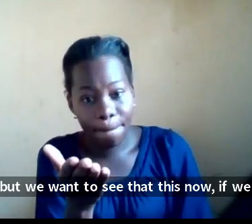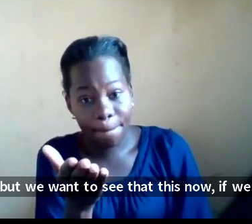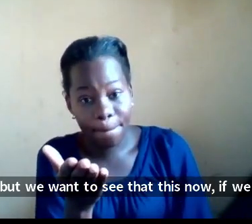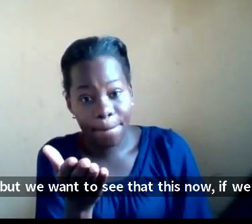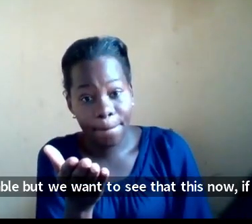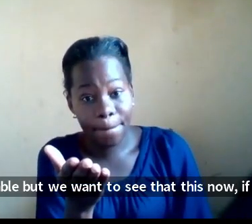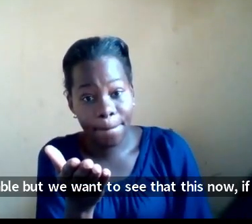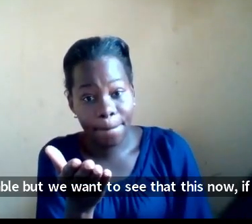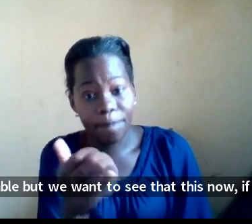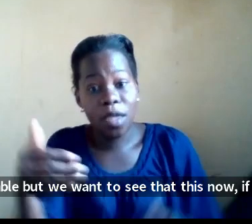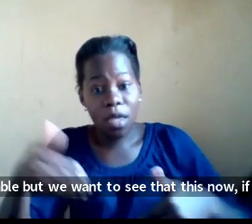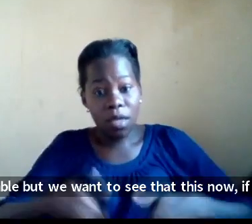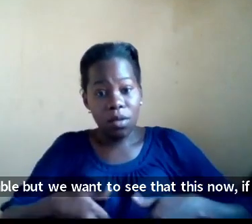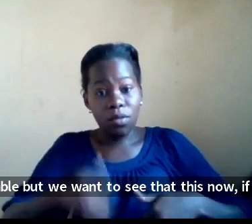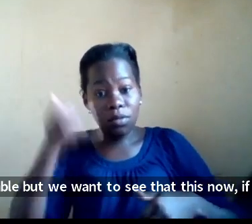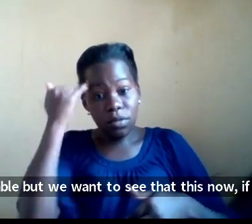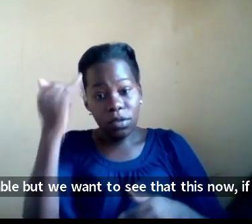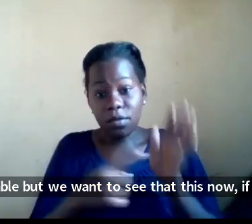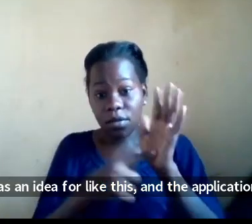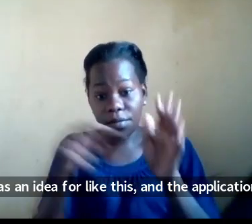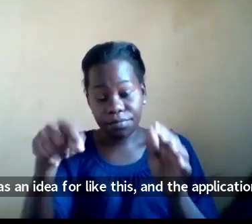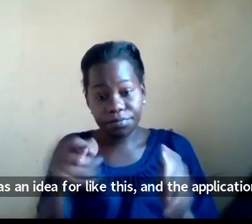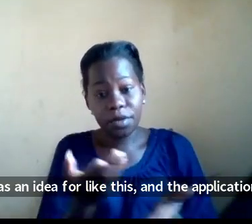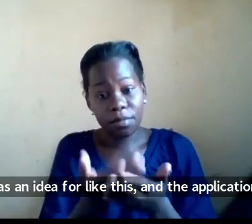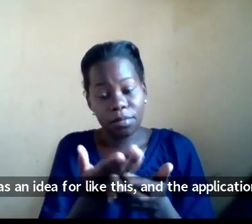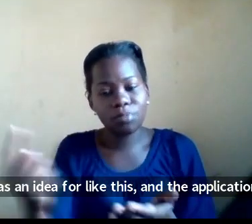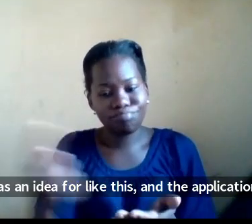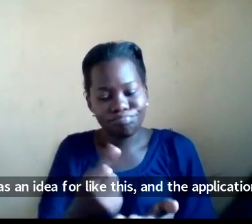a youth ideathon like this and the applications are coming in,